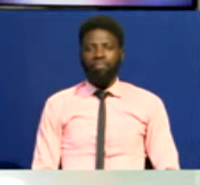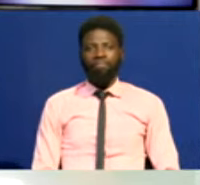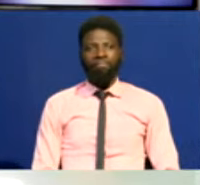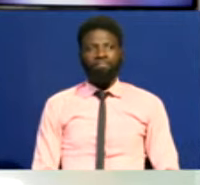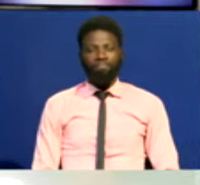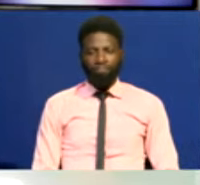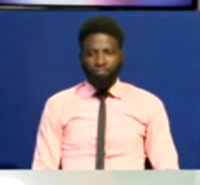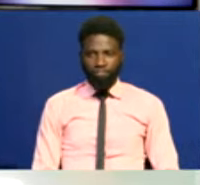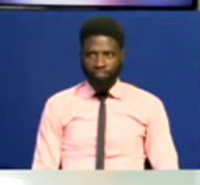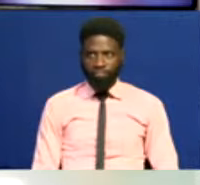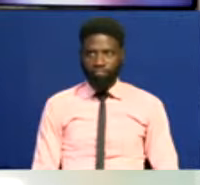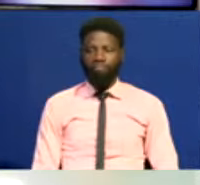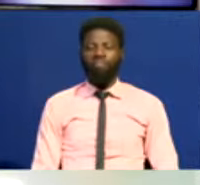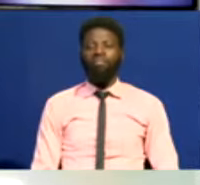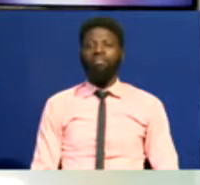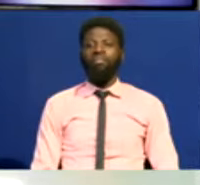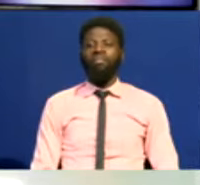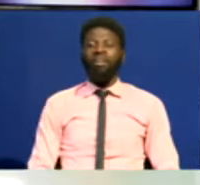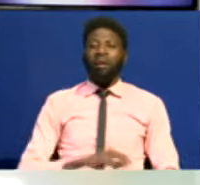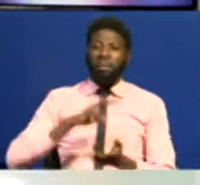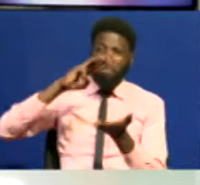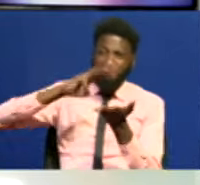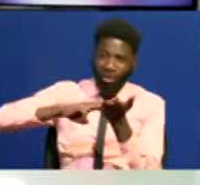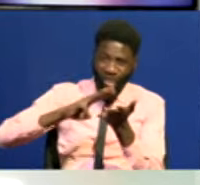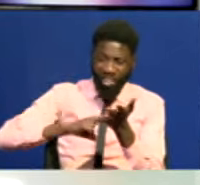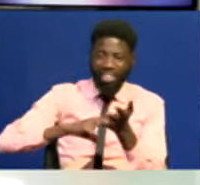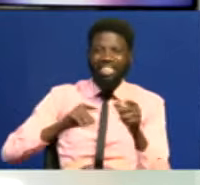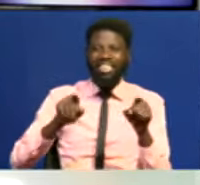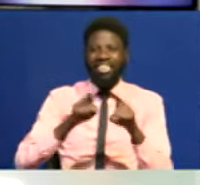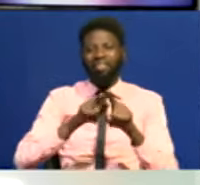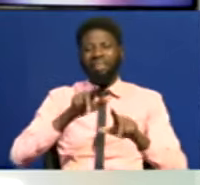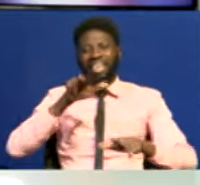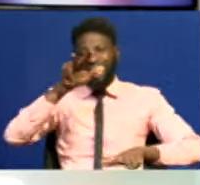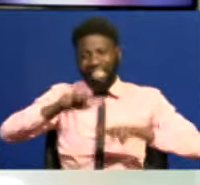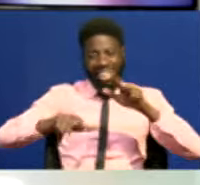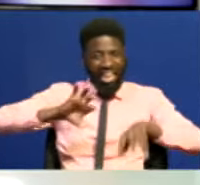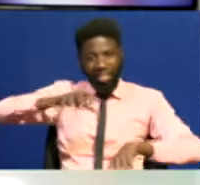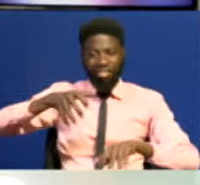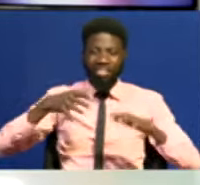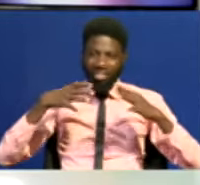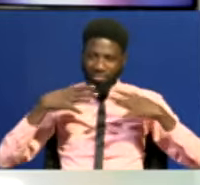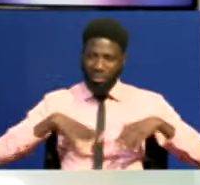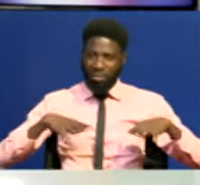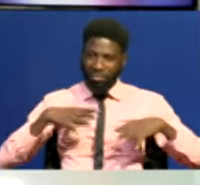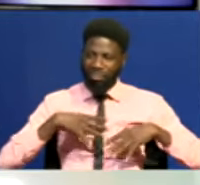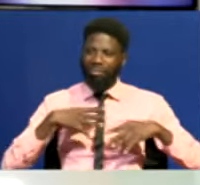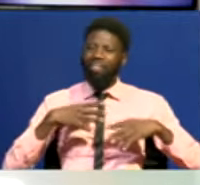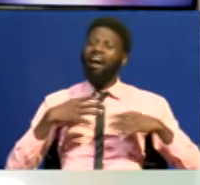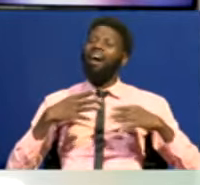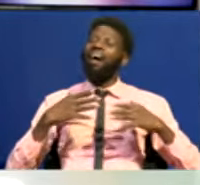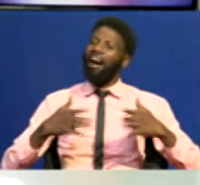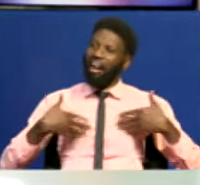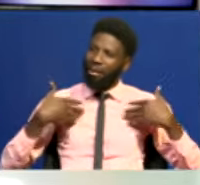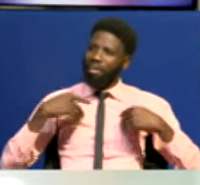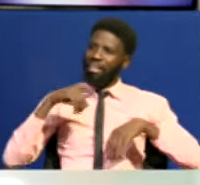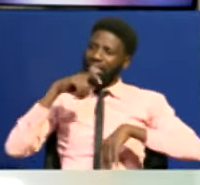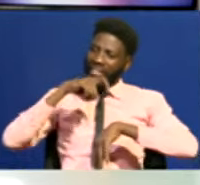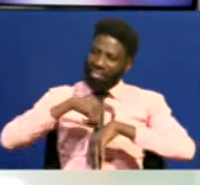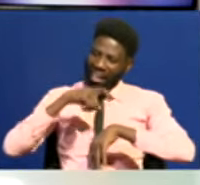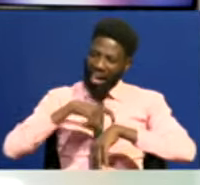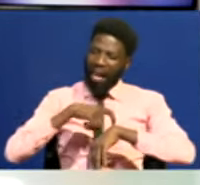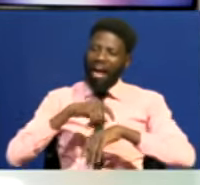Surgeons from Migori and Kirinyaga counties had a reason to smile after separately conducting successful first-time